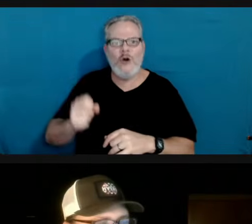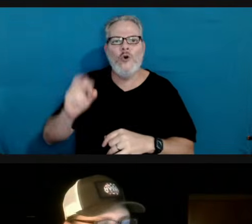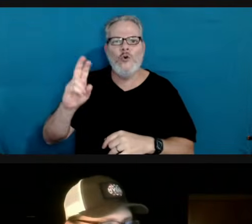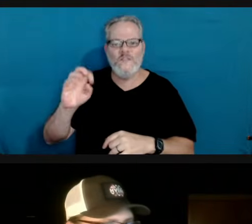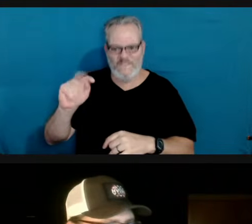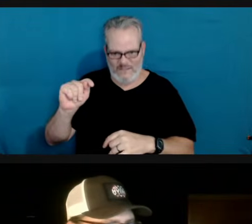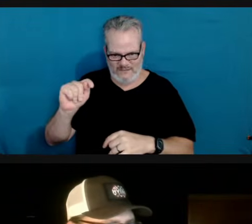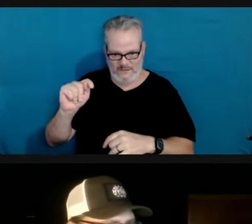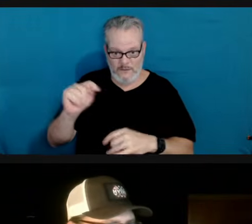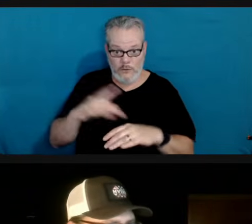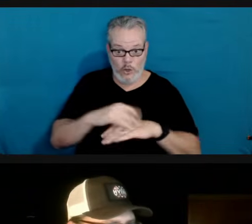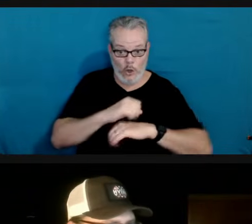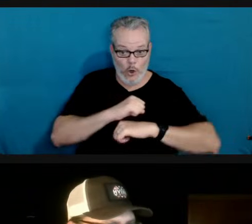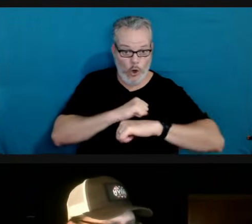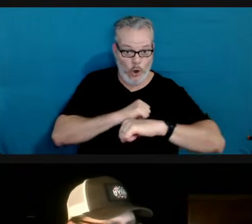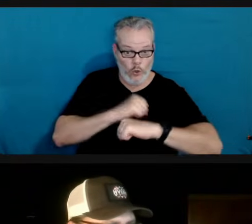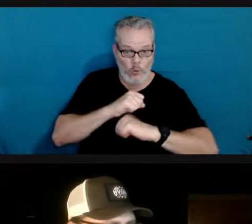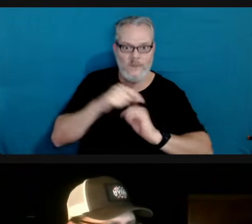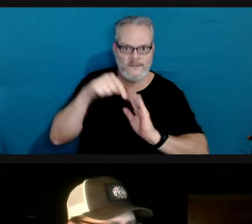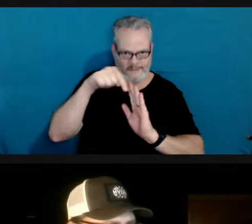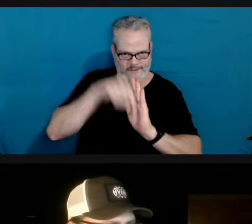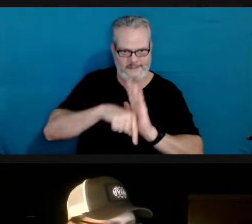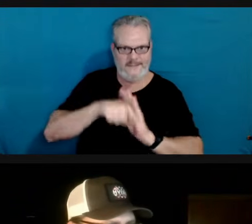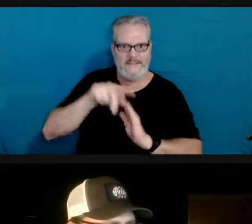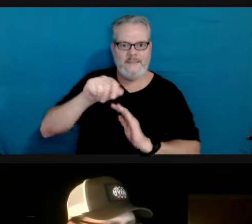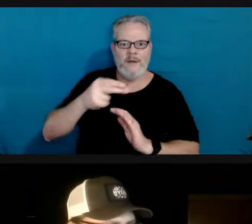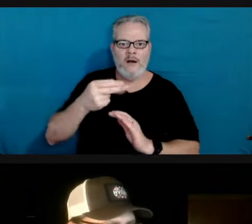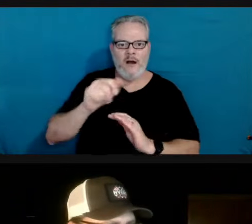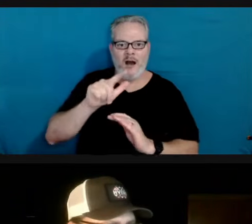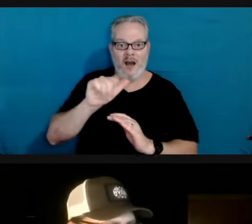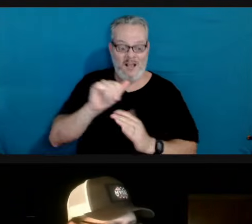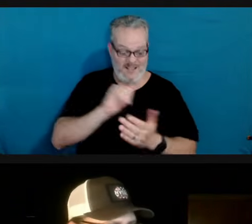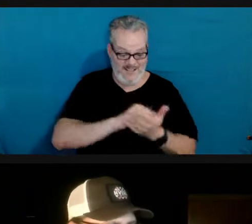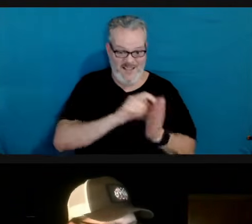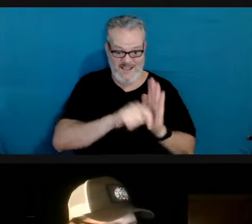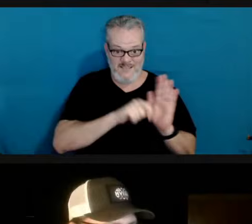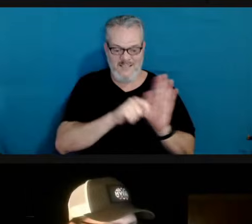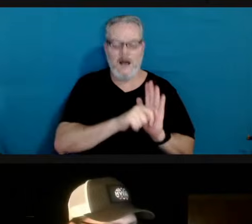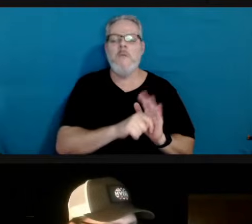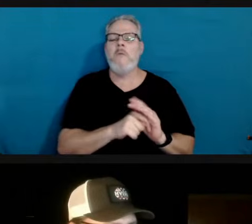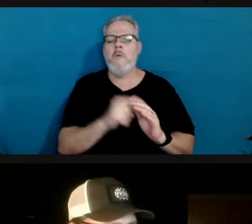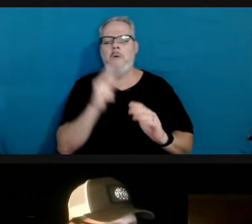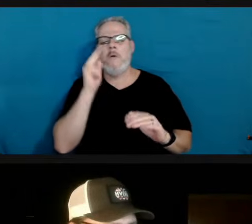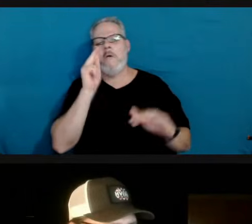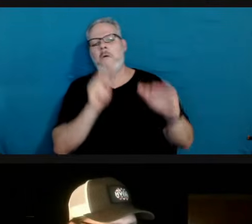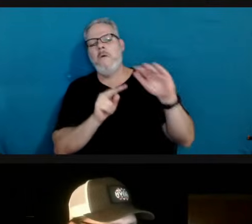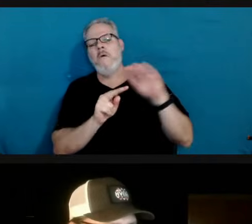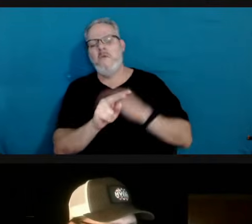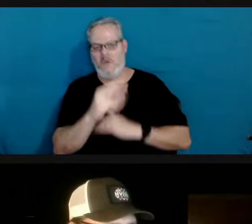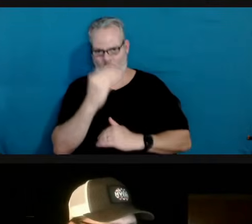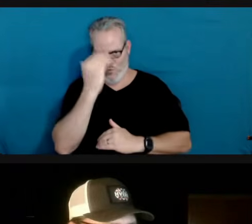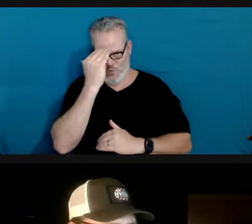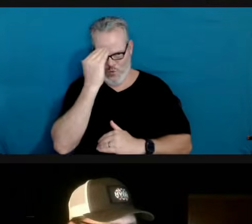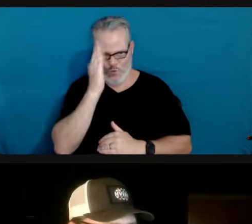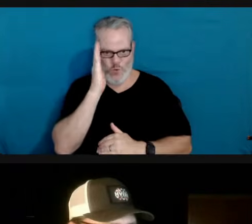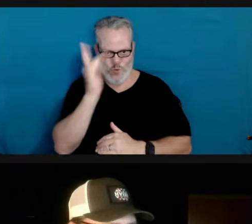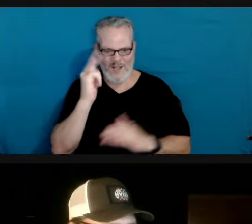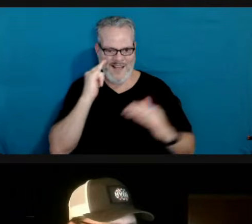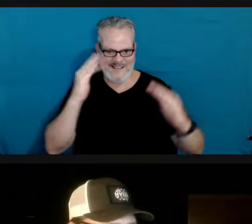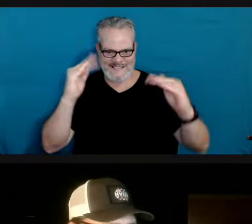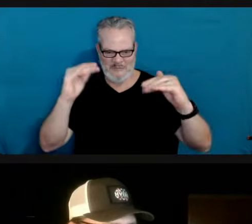earthquakes deep Pahala. And at that point, we knew that the storm was coming. And you can note the USGS at that early